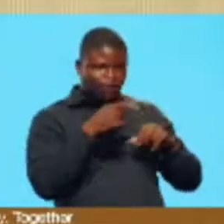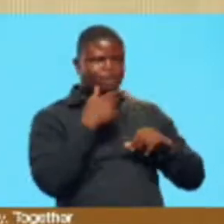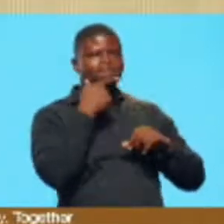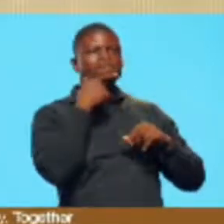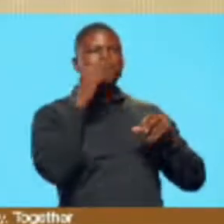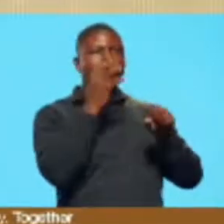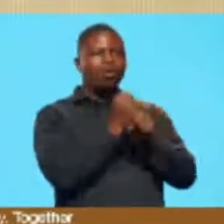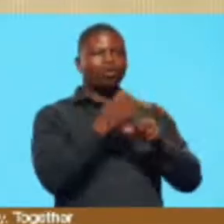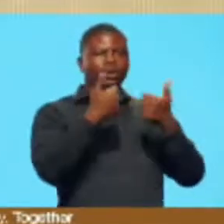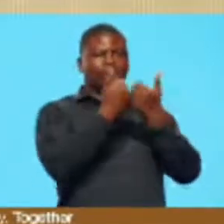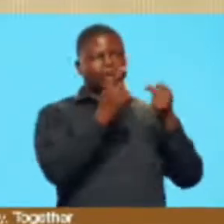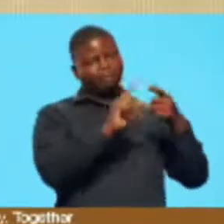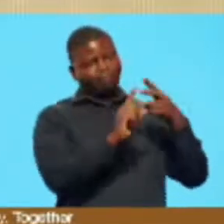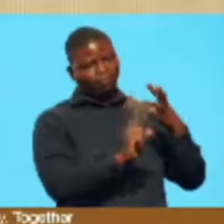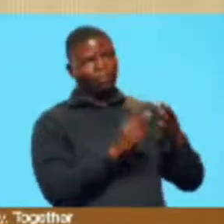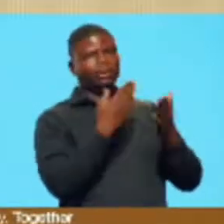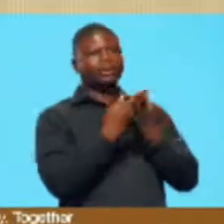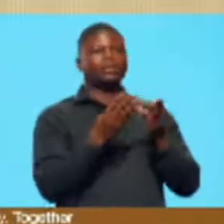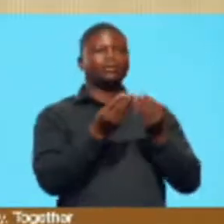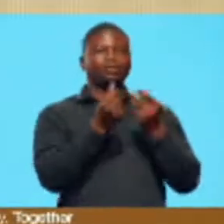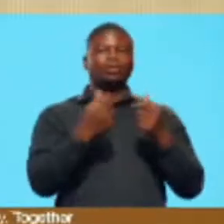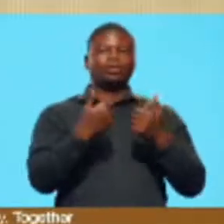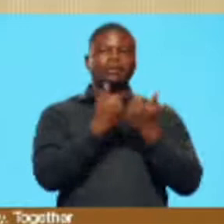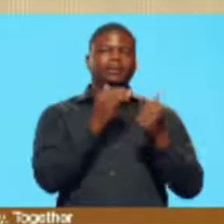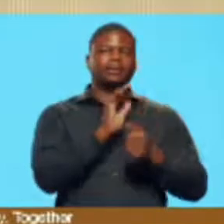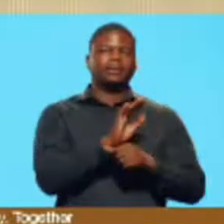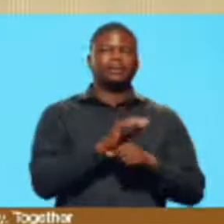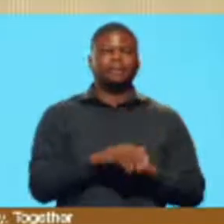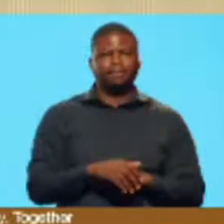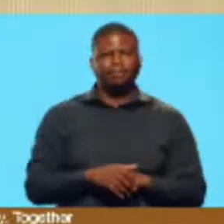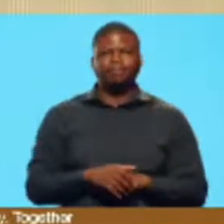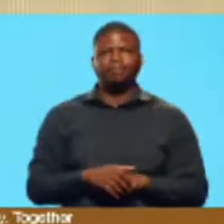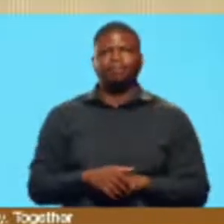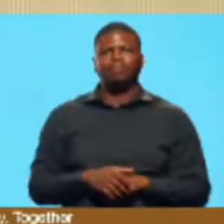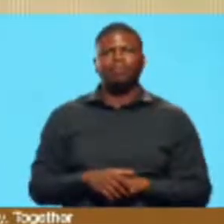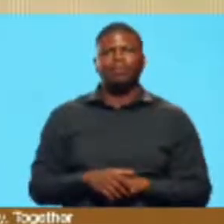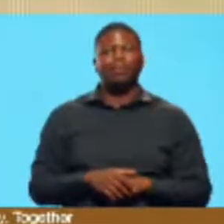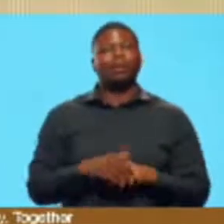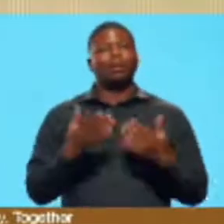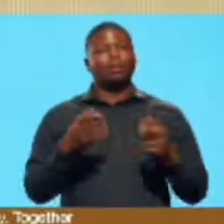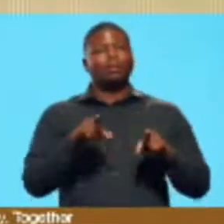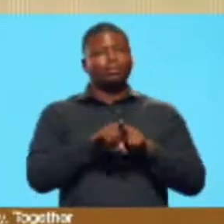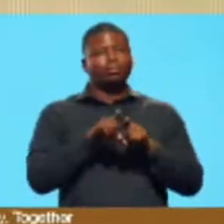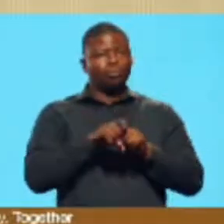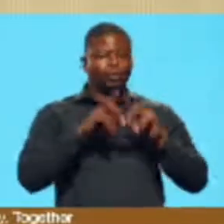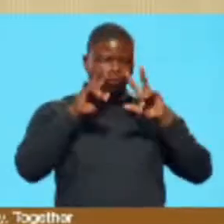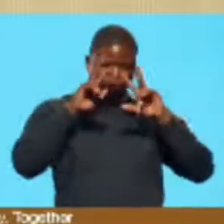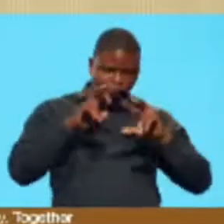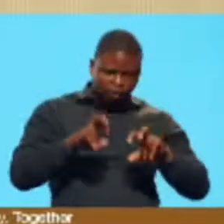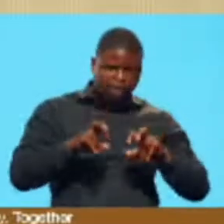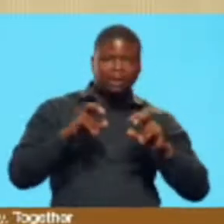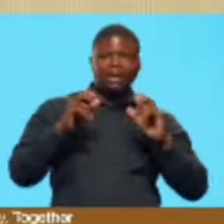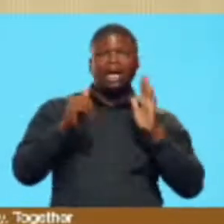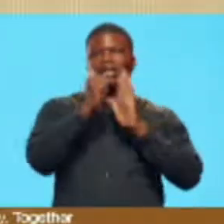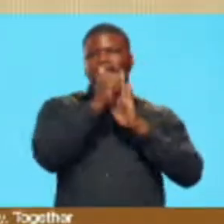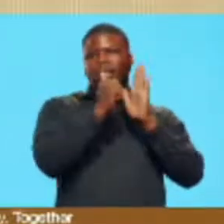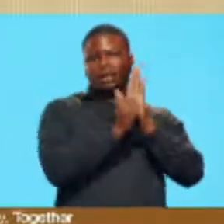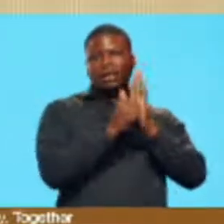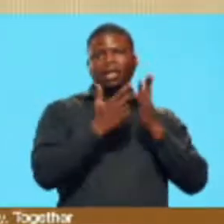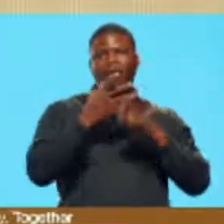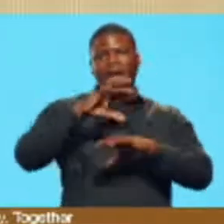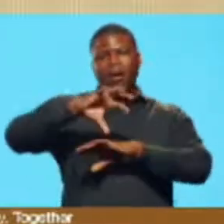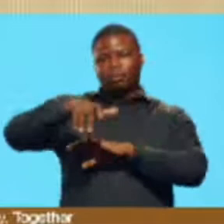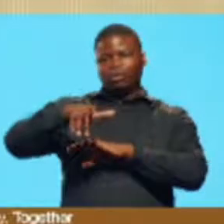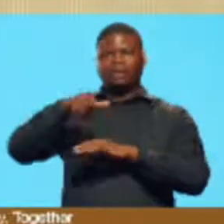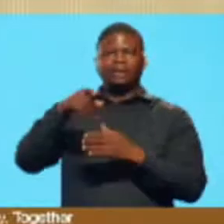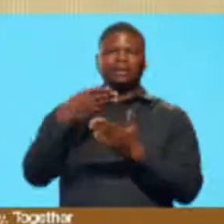also responsible for overseeing the research agenda of the province and also see